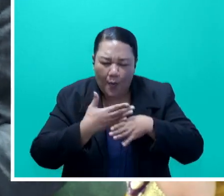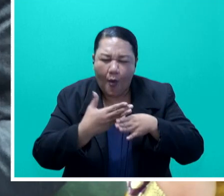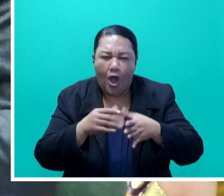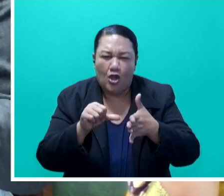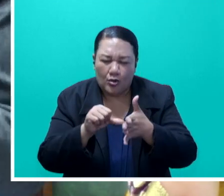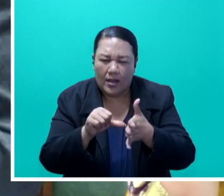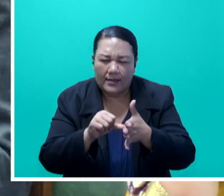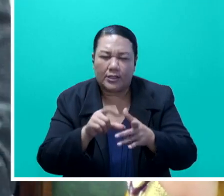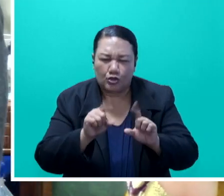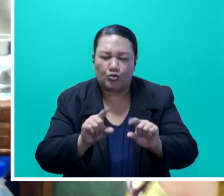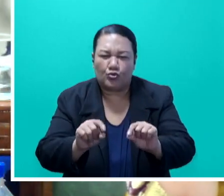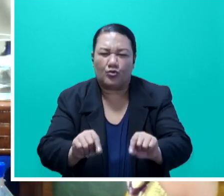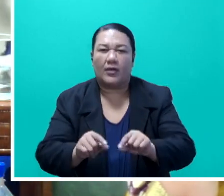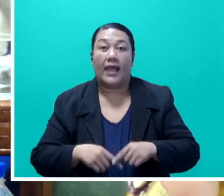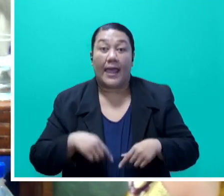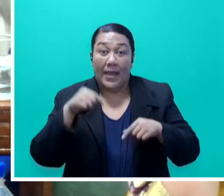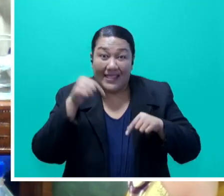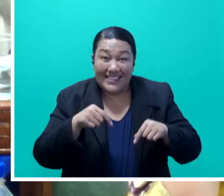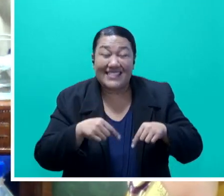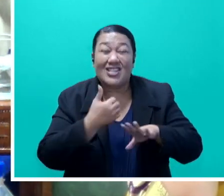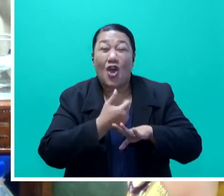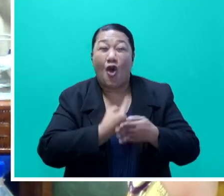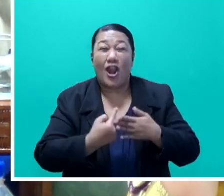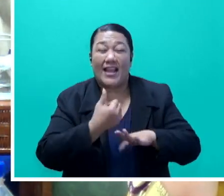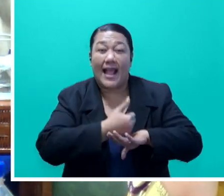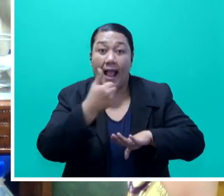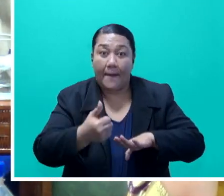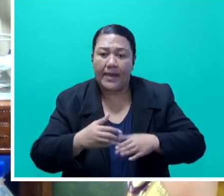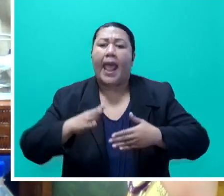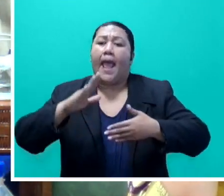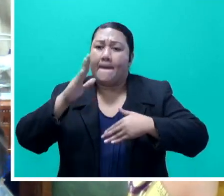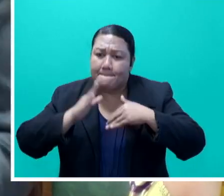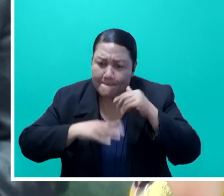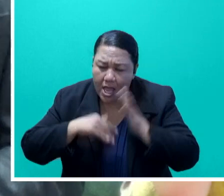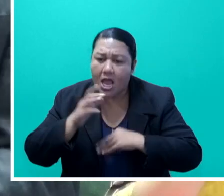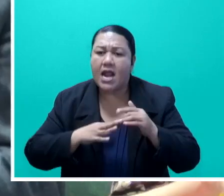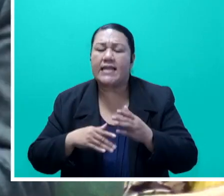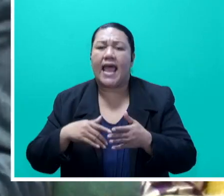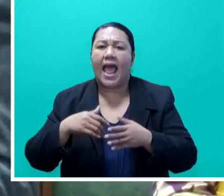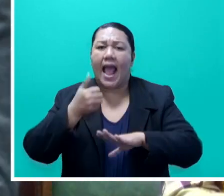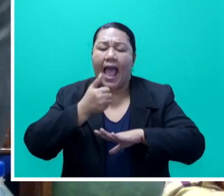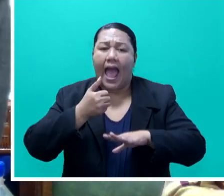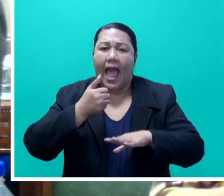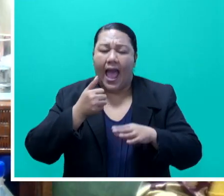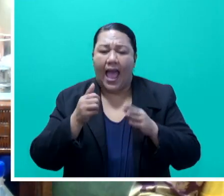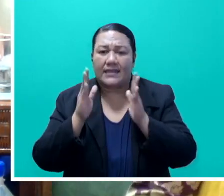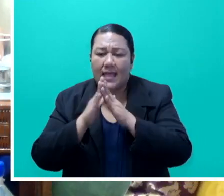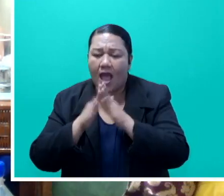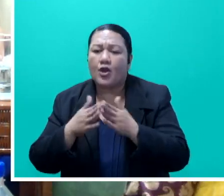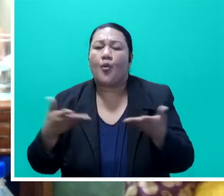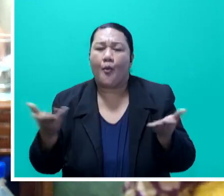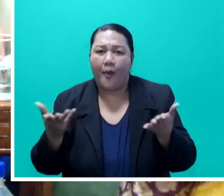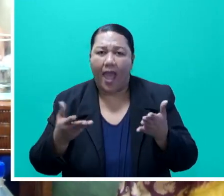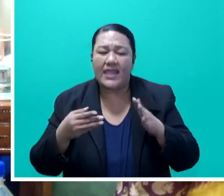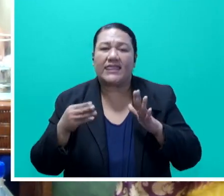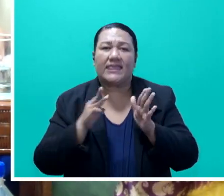is that this is the only government that actually said, let's build a town in Nambuwalu. The only government said, let's build a town in Kayasi. Let's